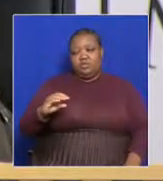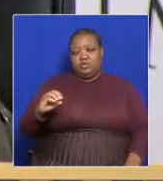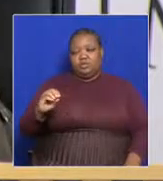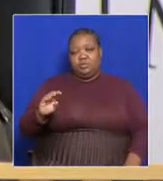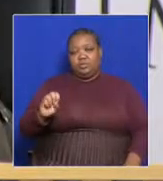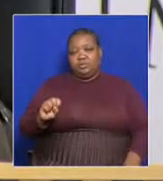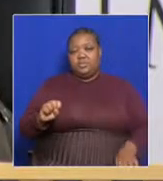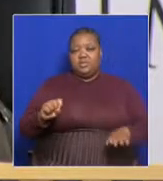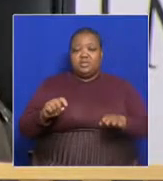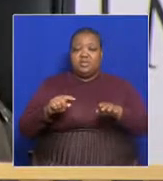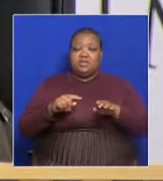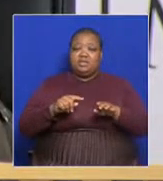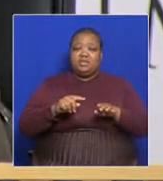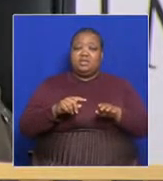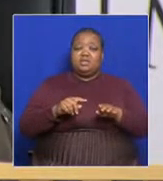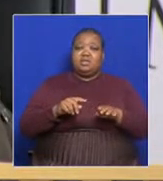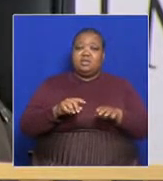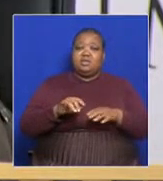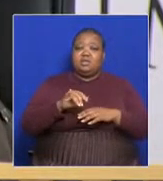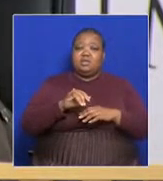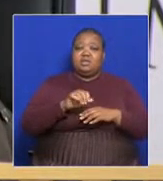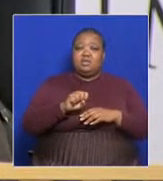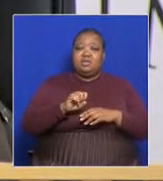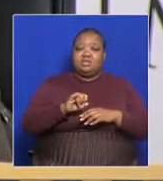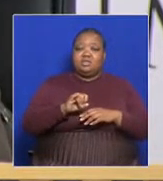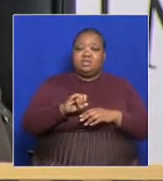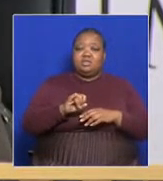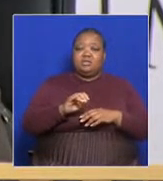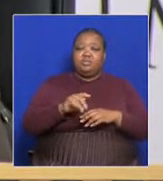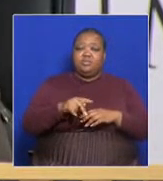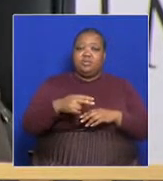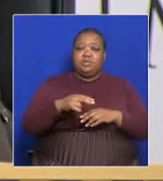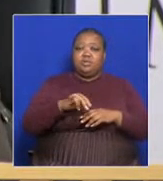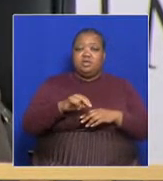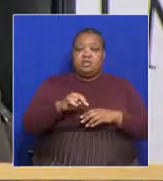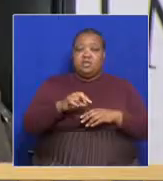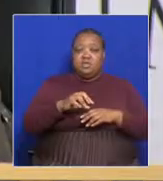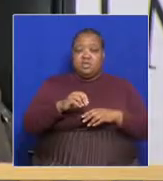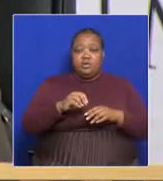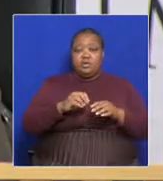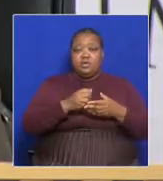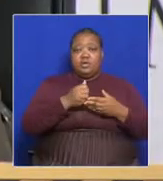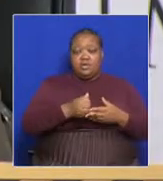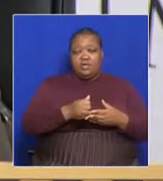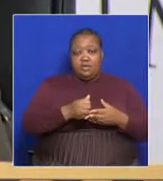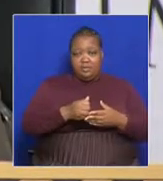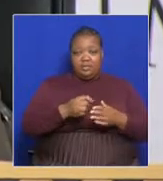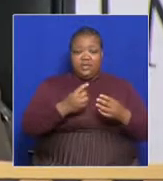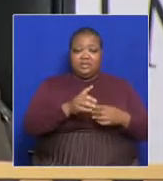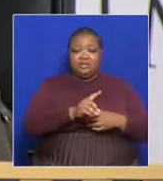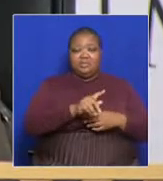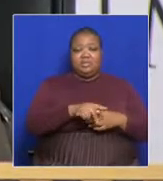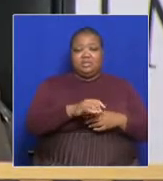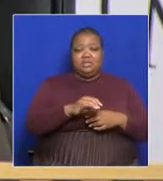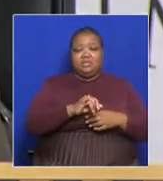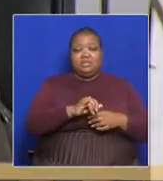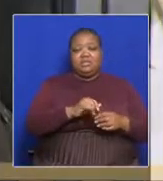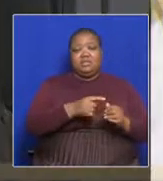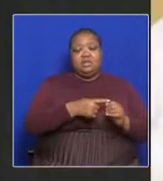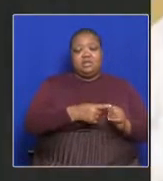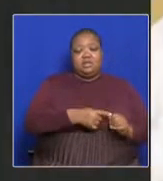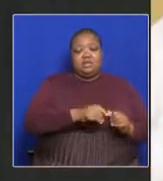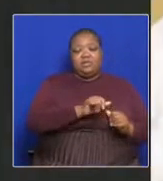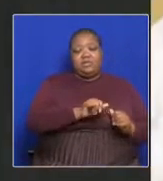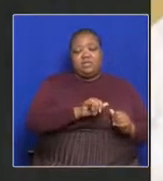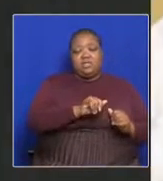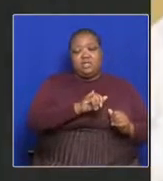assisted in offloading the black bags. The DPCI members were busy counting the yellow and black bricks of suspected cocaine when